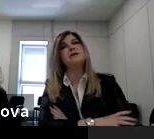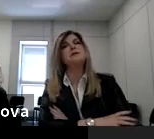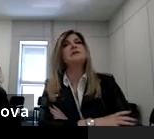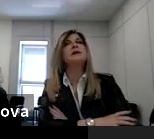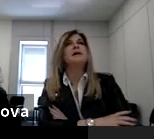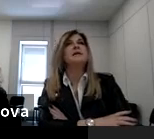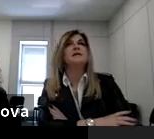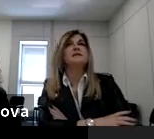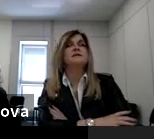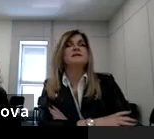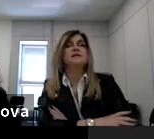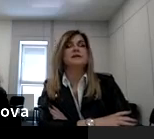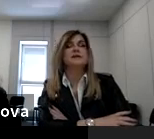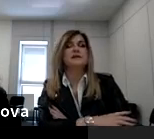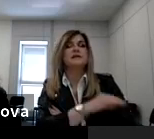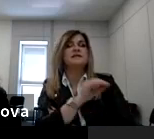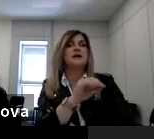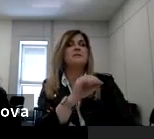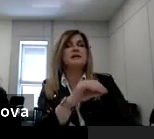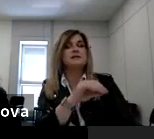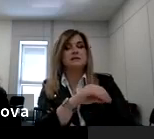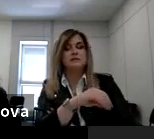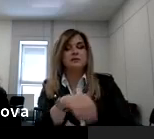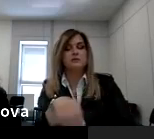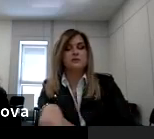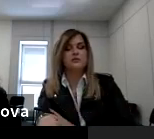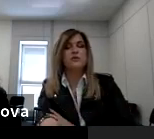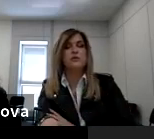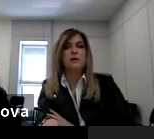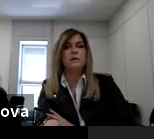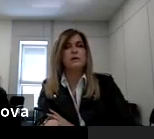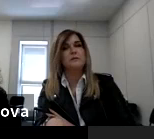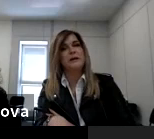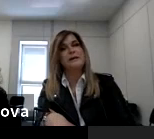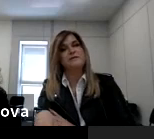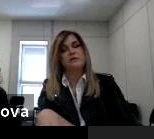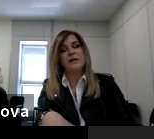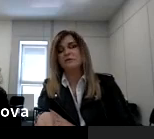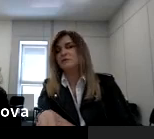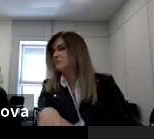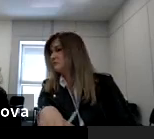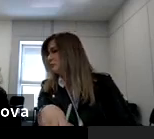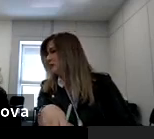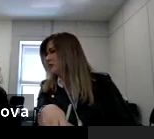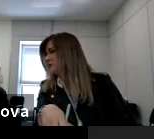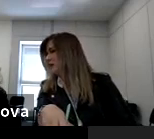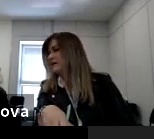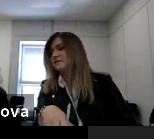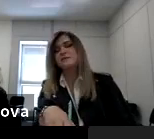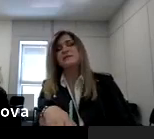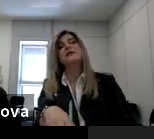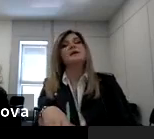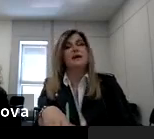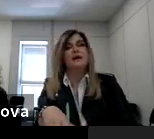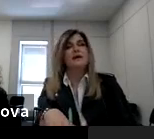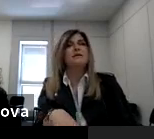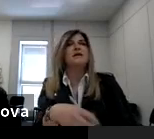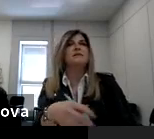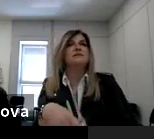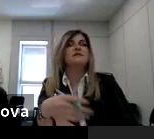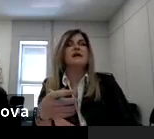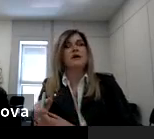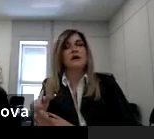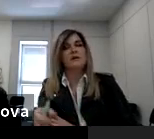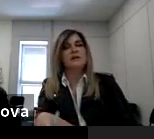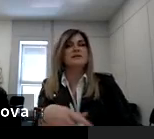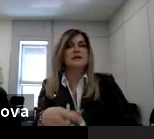design department. That it is a must to draw from hand. from hand or by hand. By hand, yeah. Yeah,